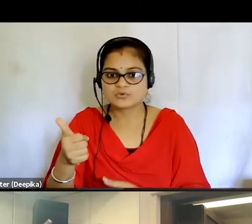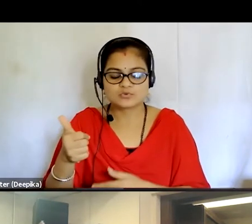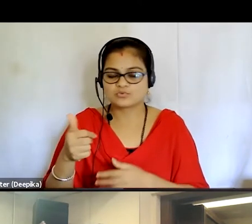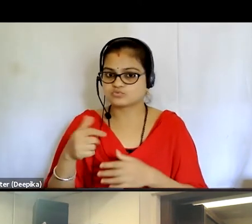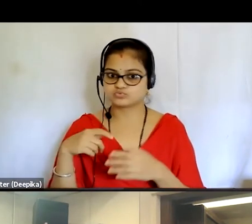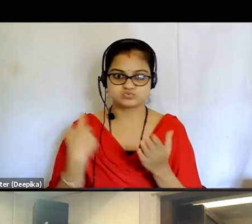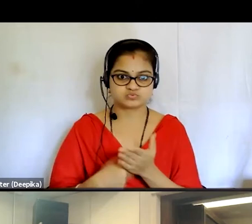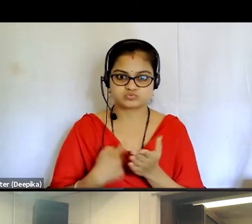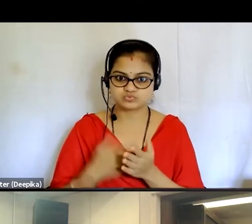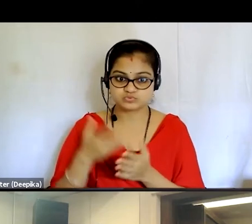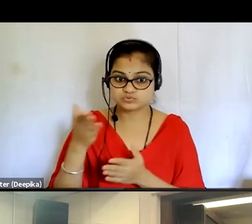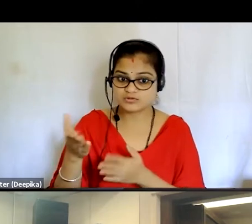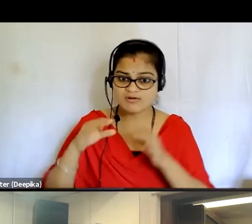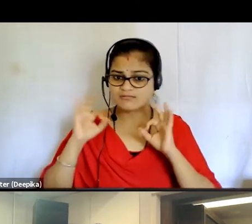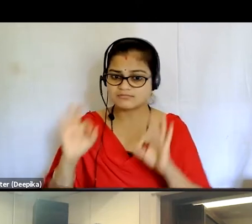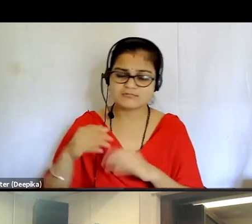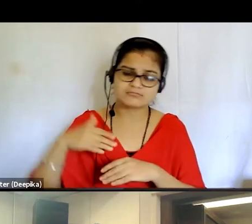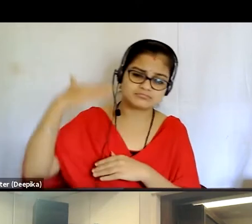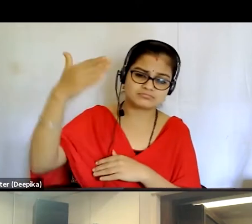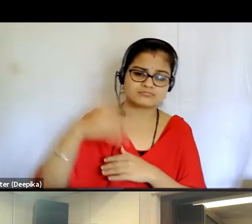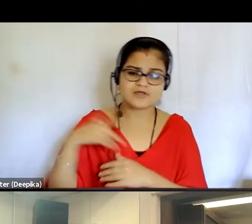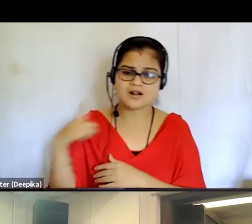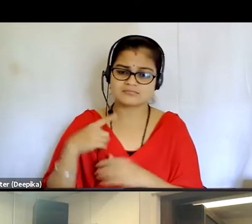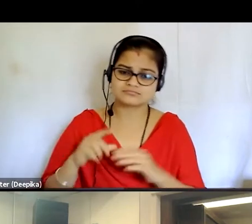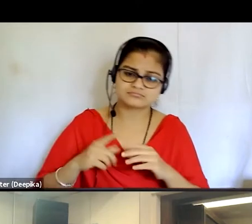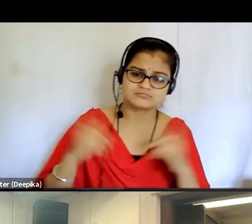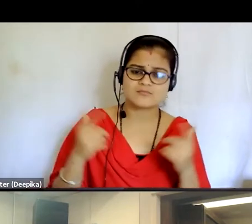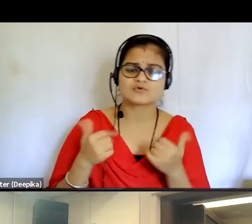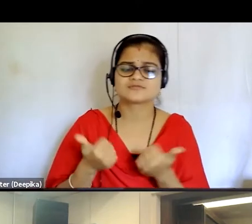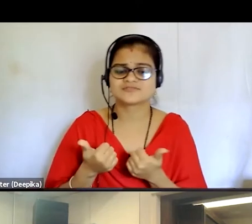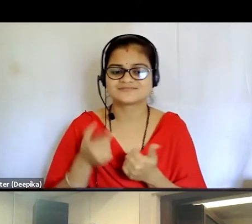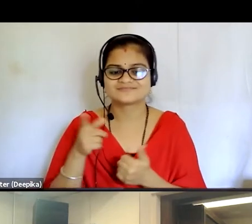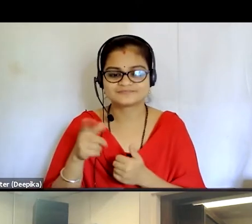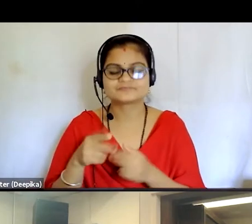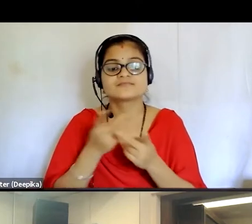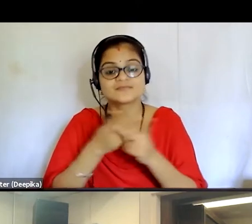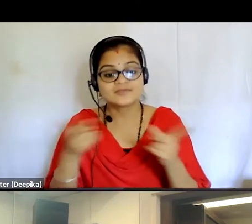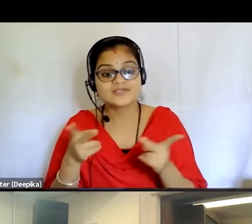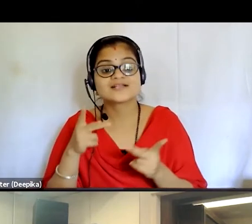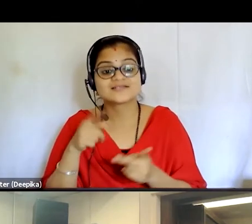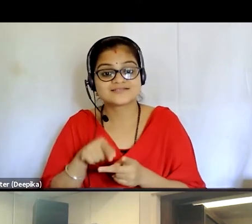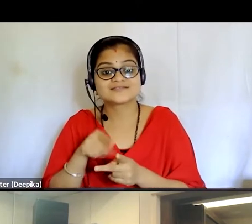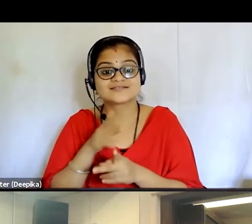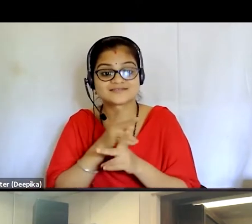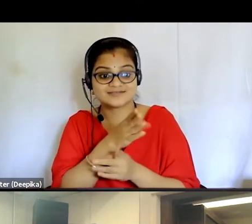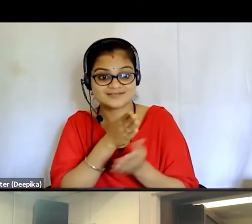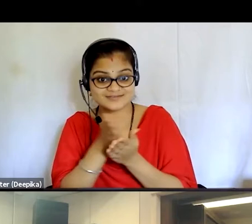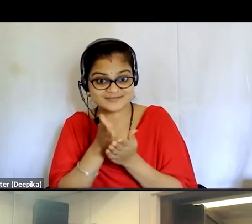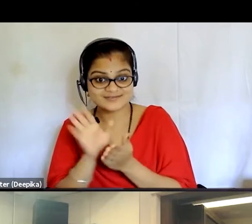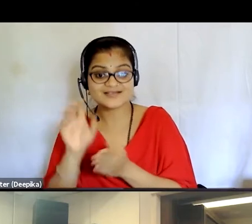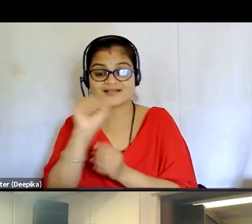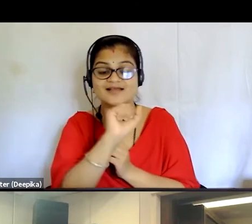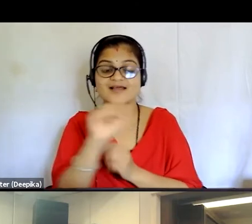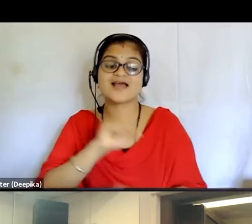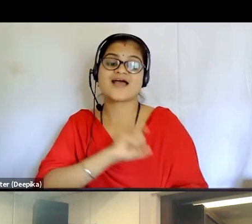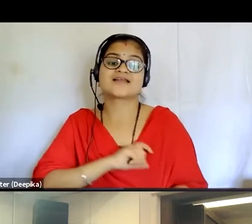He's going to be a big leader one day. So there are all these character types, and brands, we believe, fall into those kind of character types.